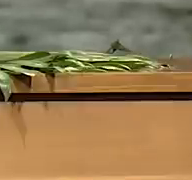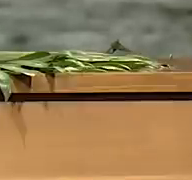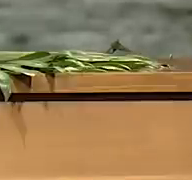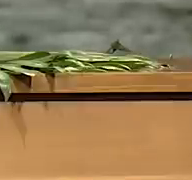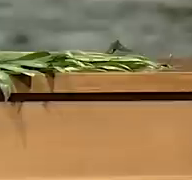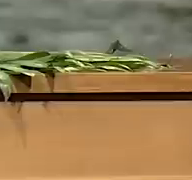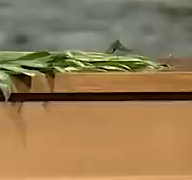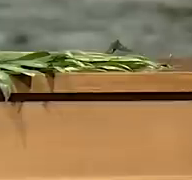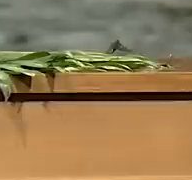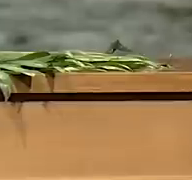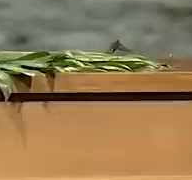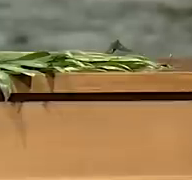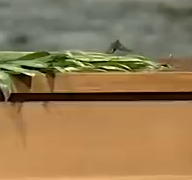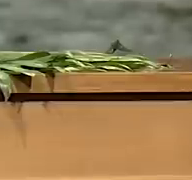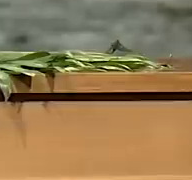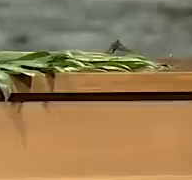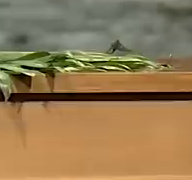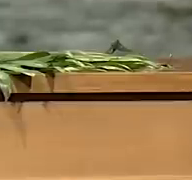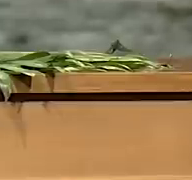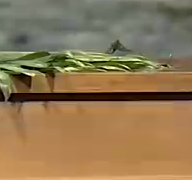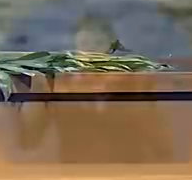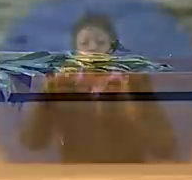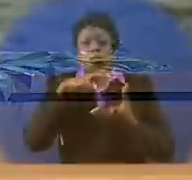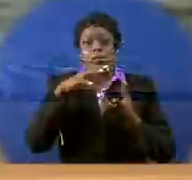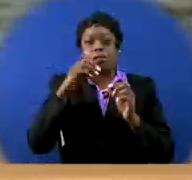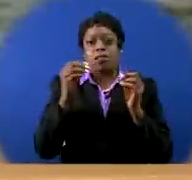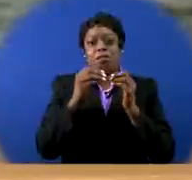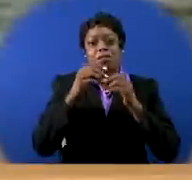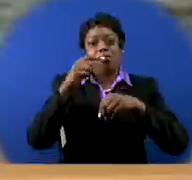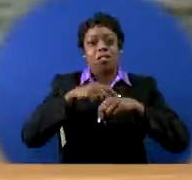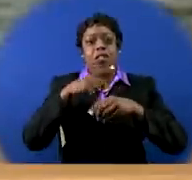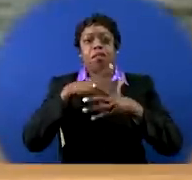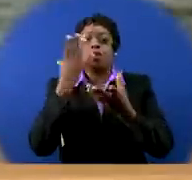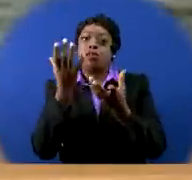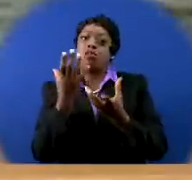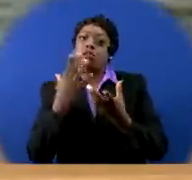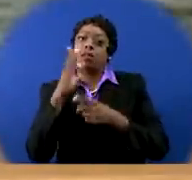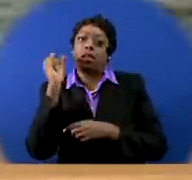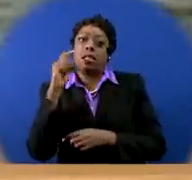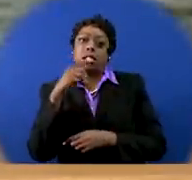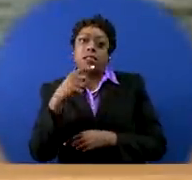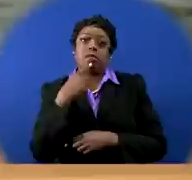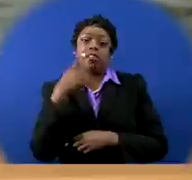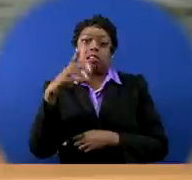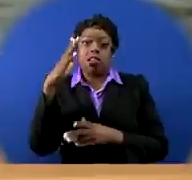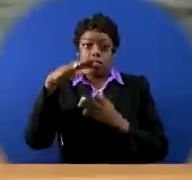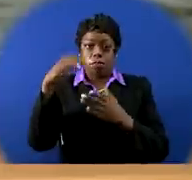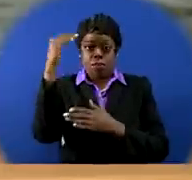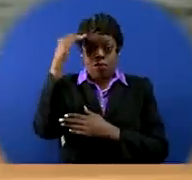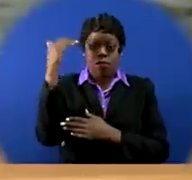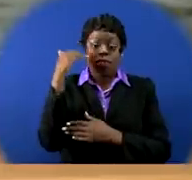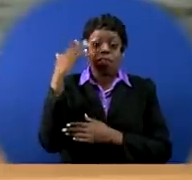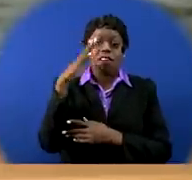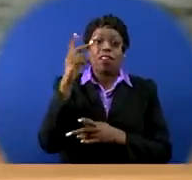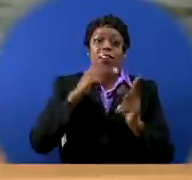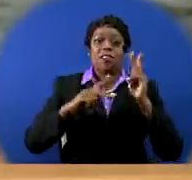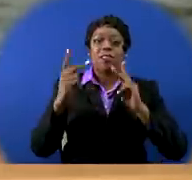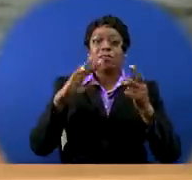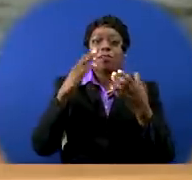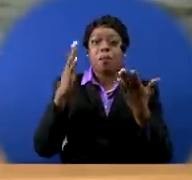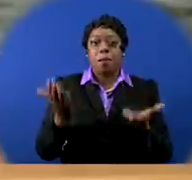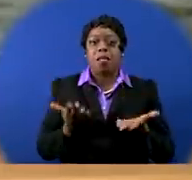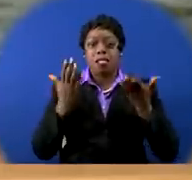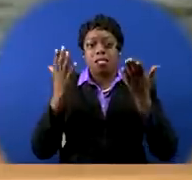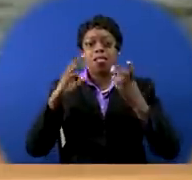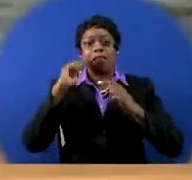your spirit because you messed up more times than you wanted to, I need you to tell you, lift up your head, O ye gates. See, be ye lifted up,